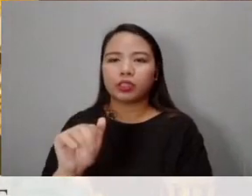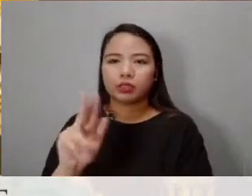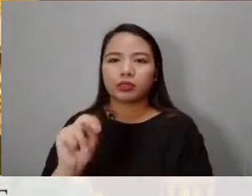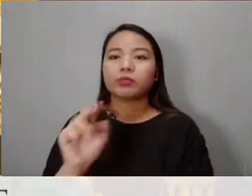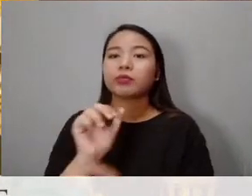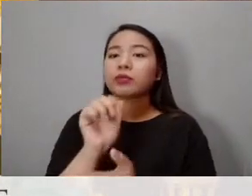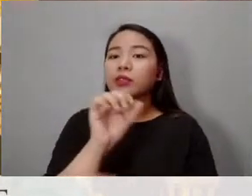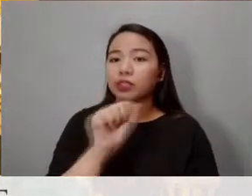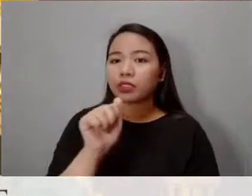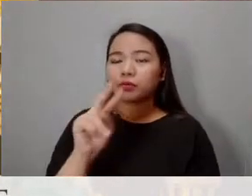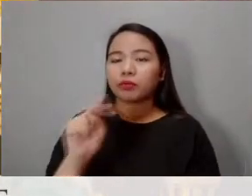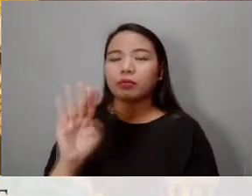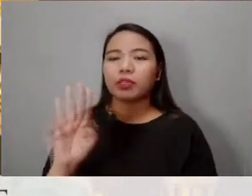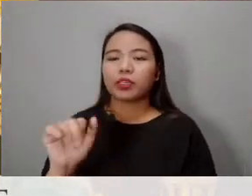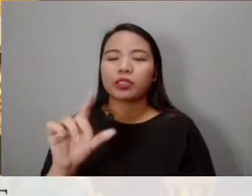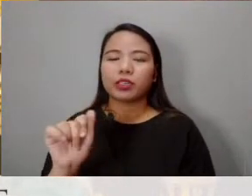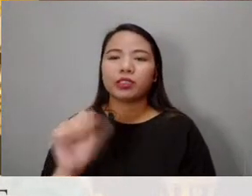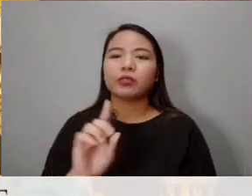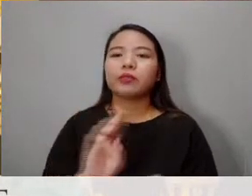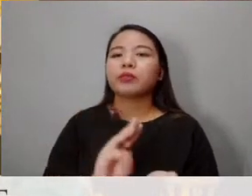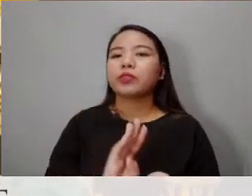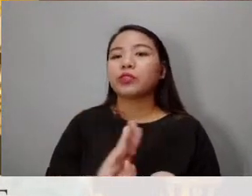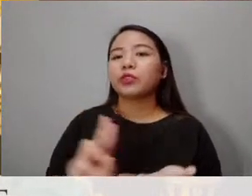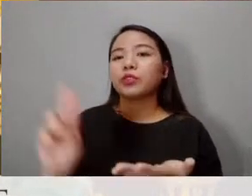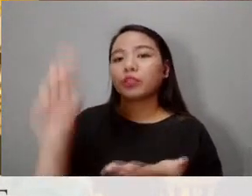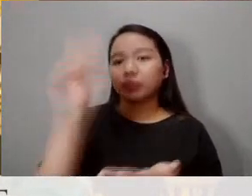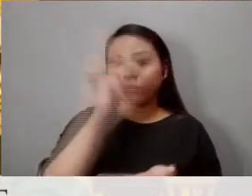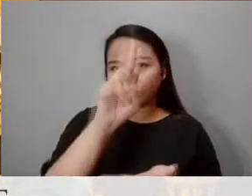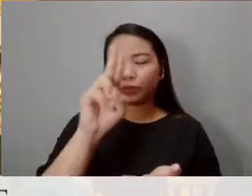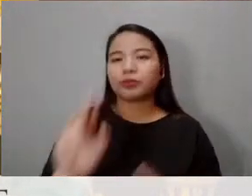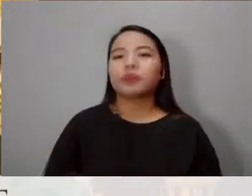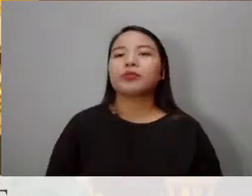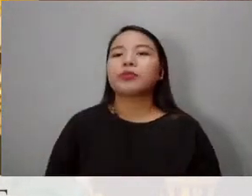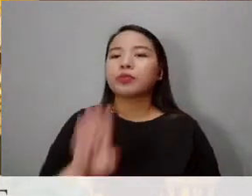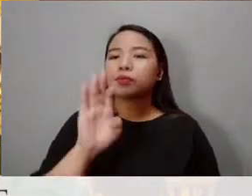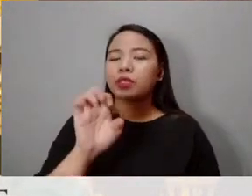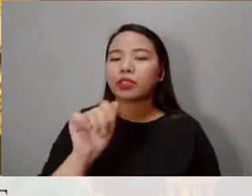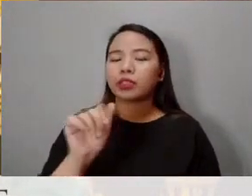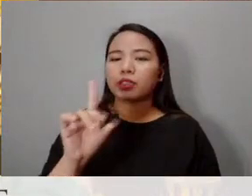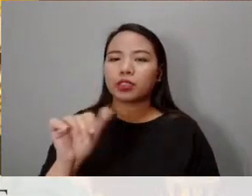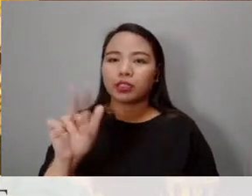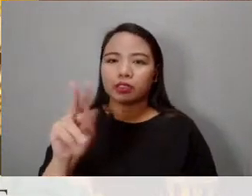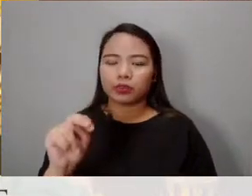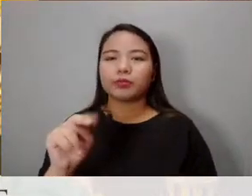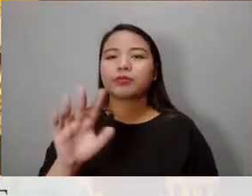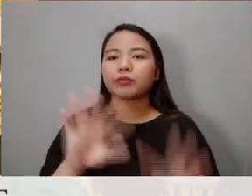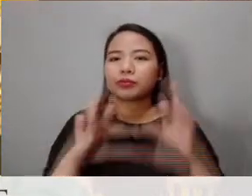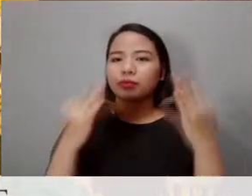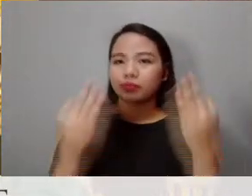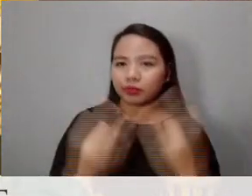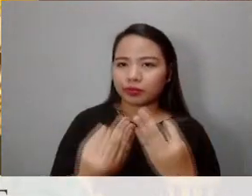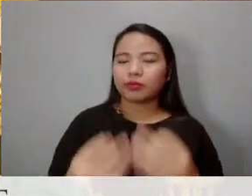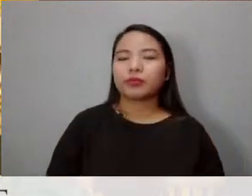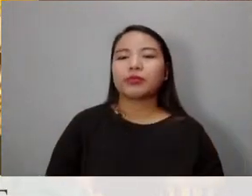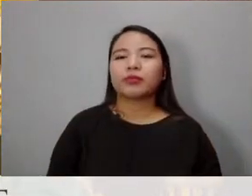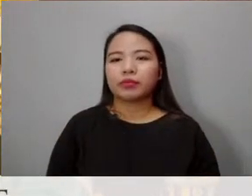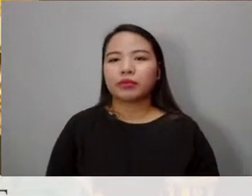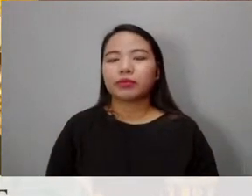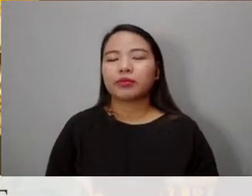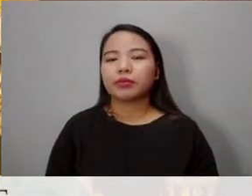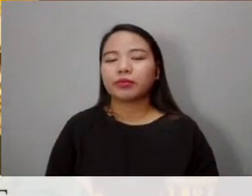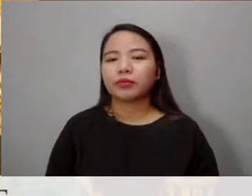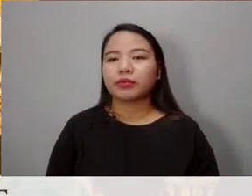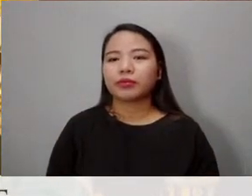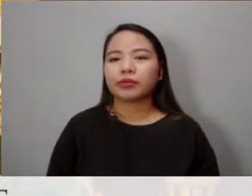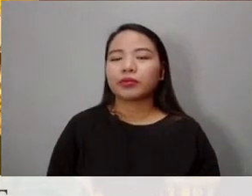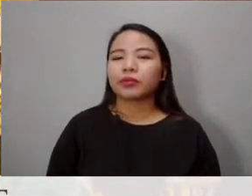and Rizal, our Bedan family, our alumni, our Benedictine Oblates, and